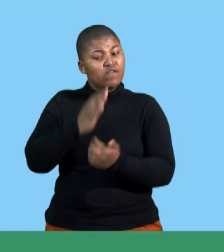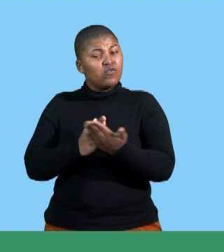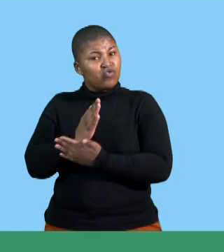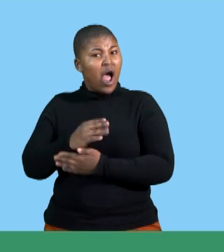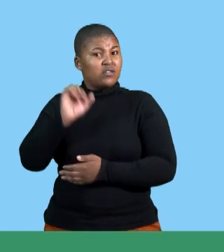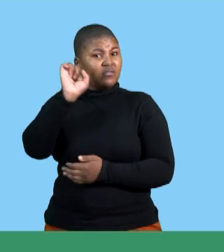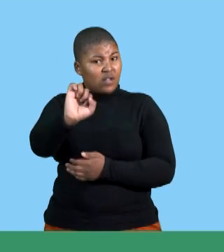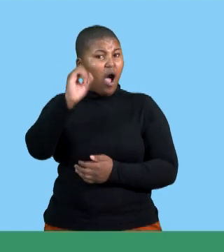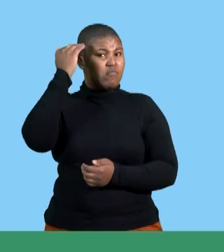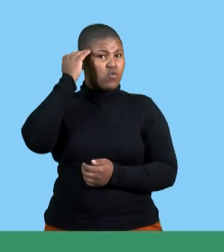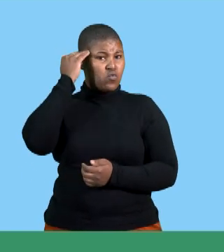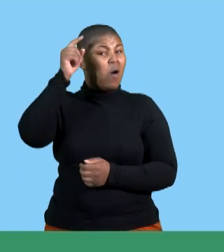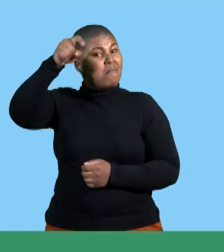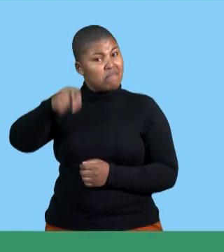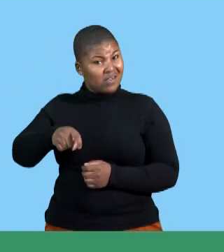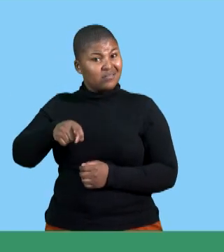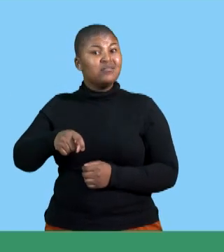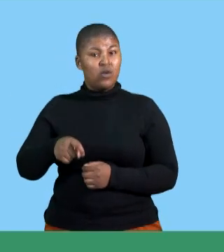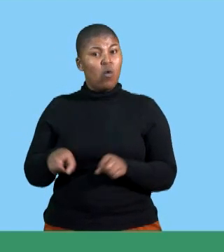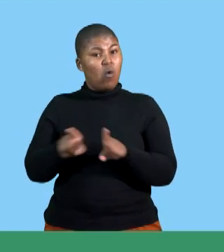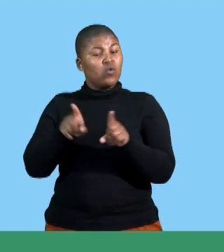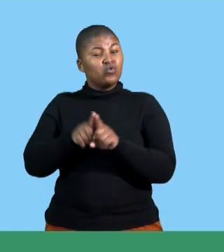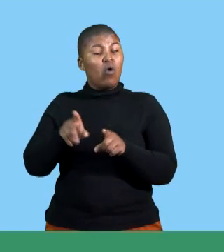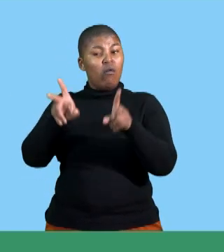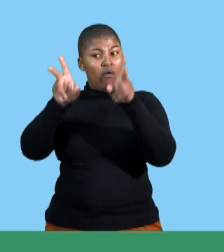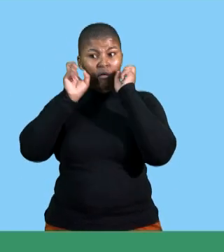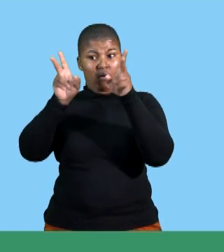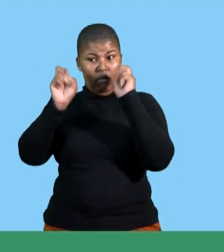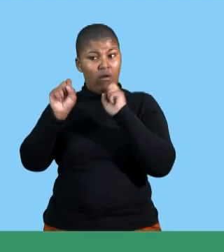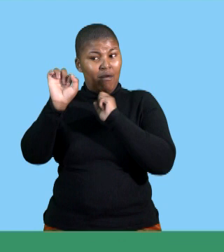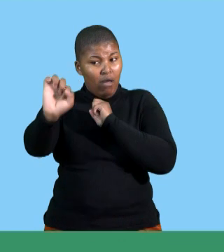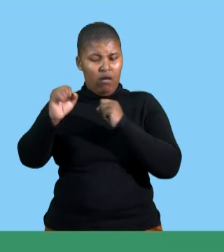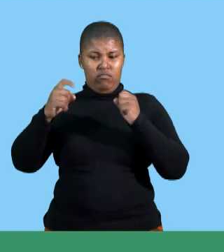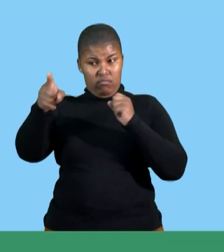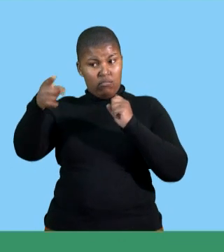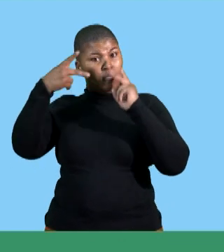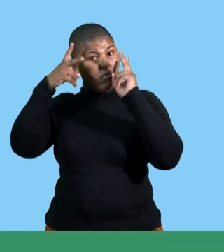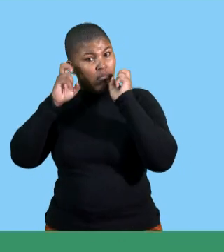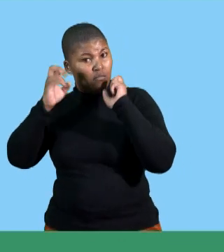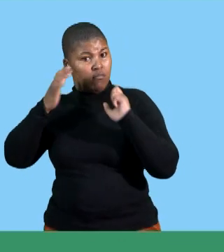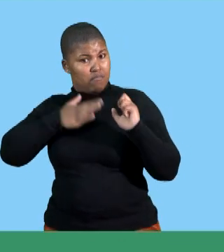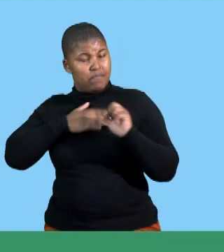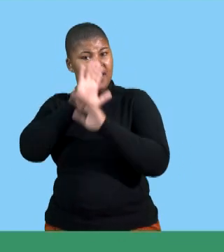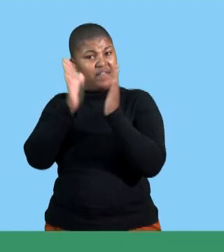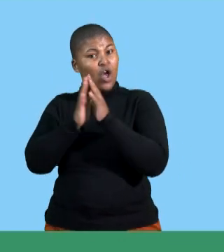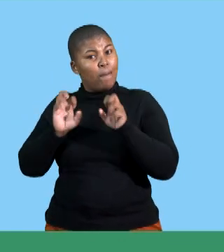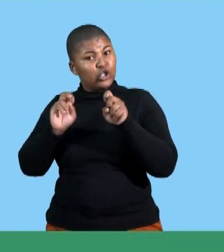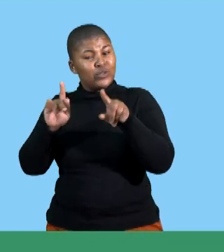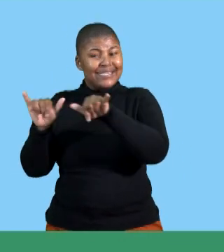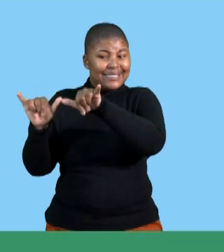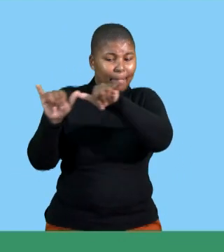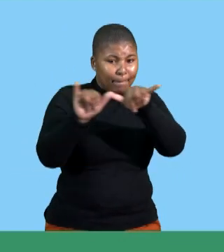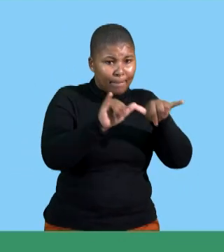a fundamental belief in their right to exist, to be heard, and to have the same opportunities as everyone